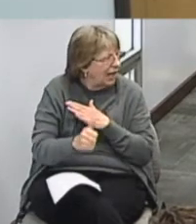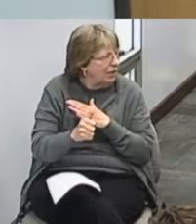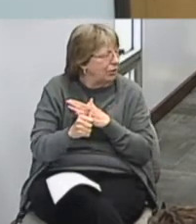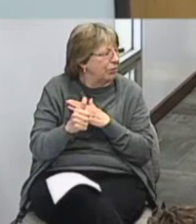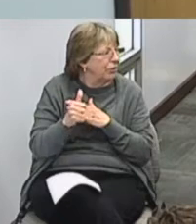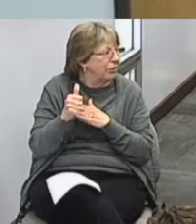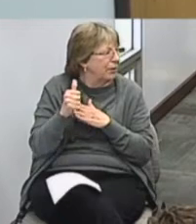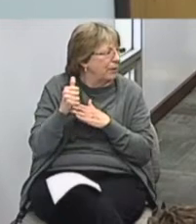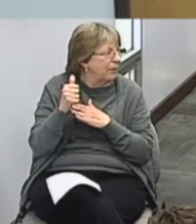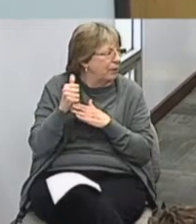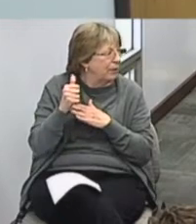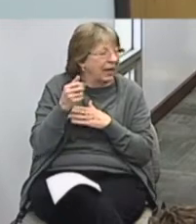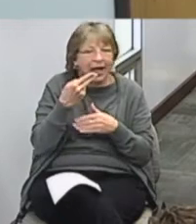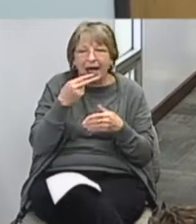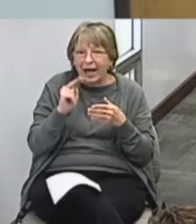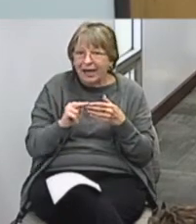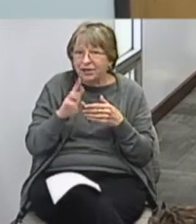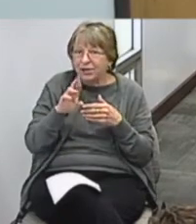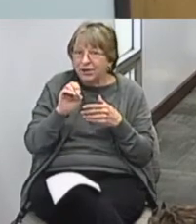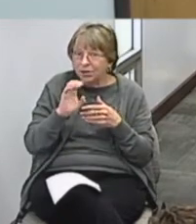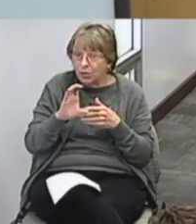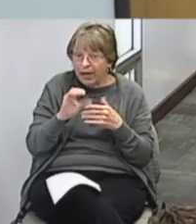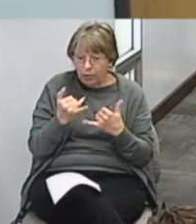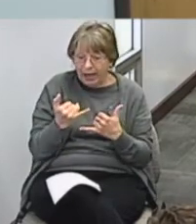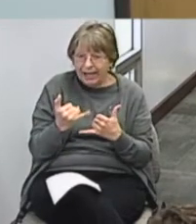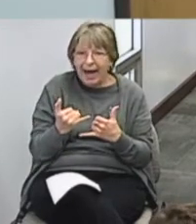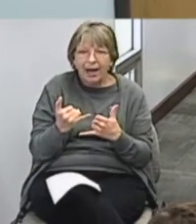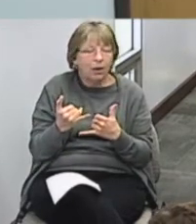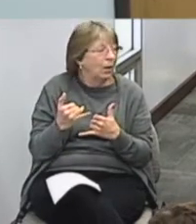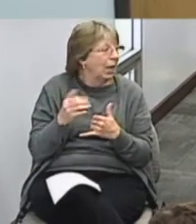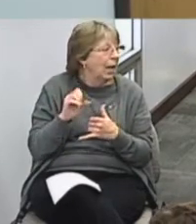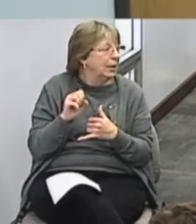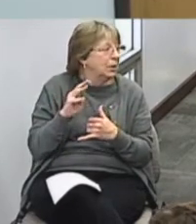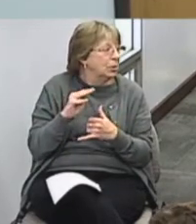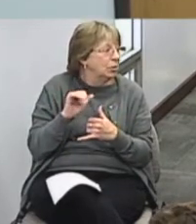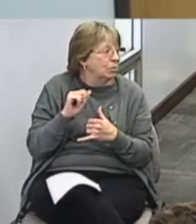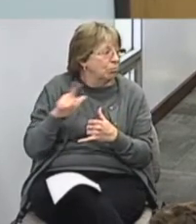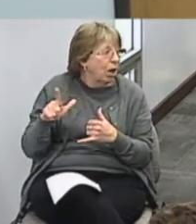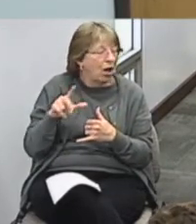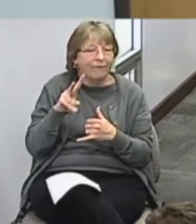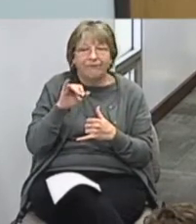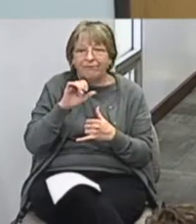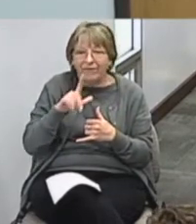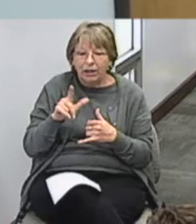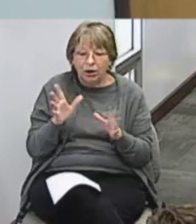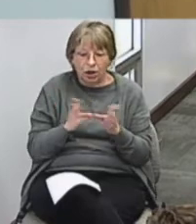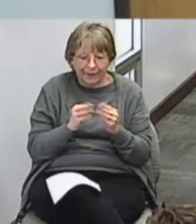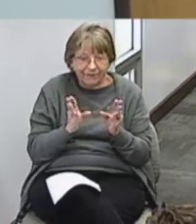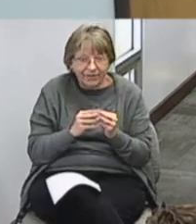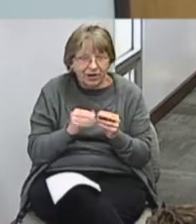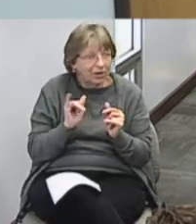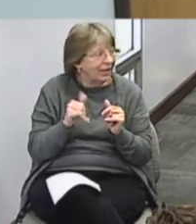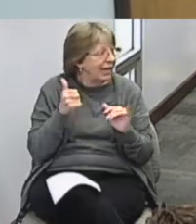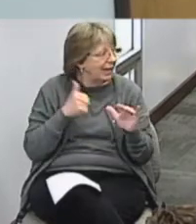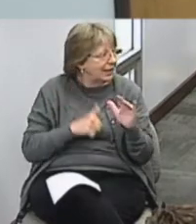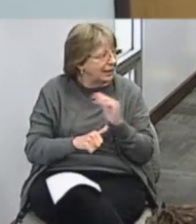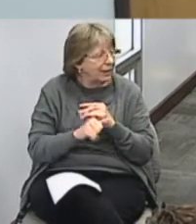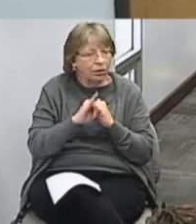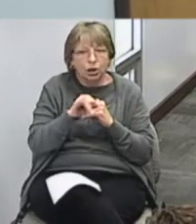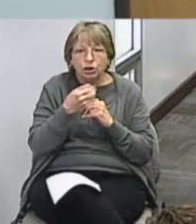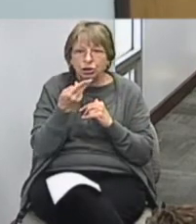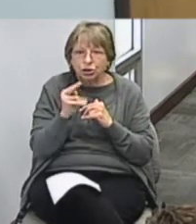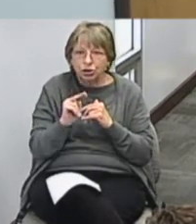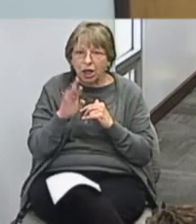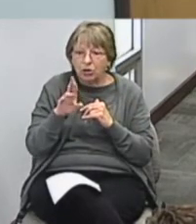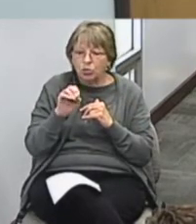of Hutch Rec Commission now, and the Smallville Convention, which is under John Robinson,